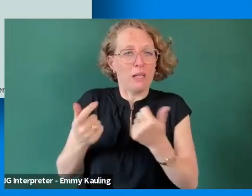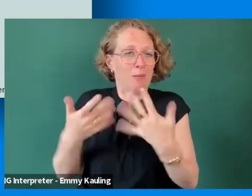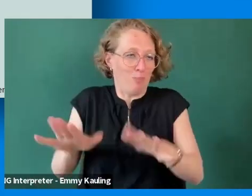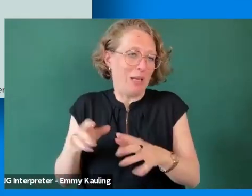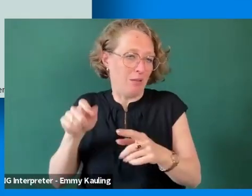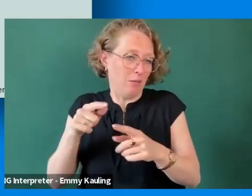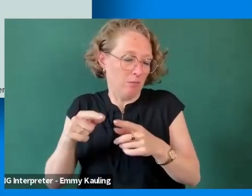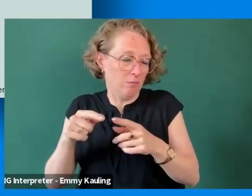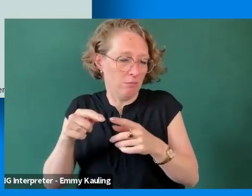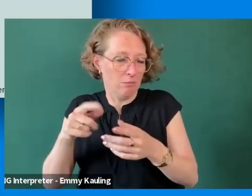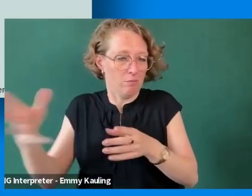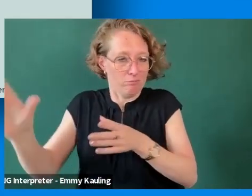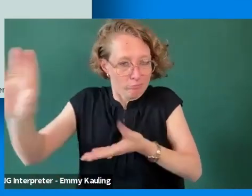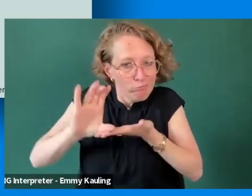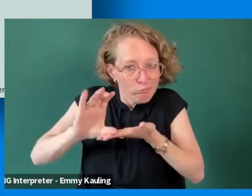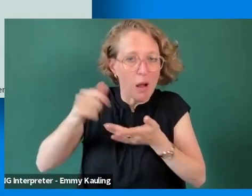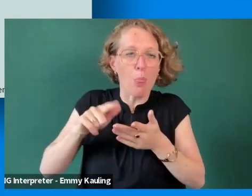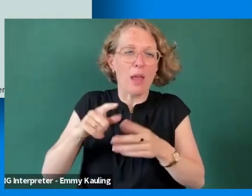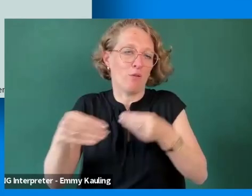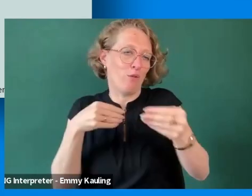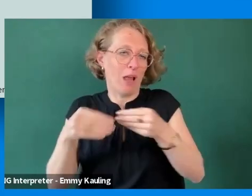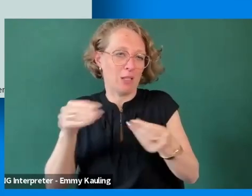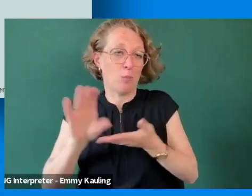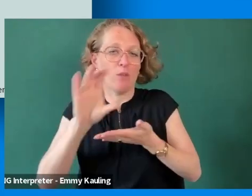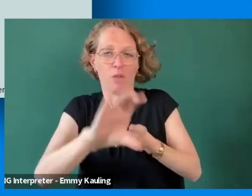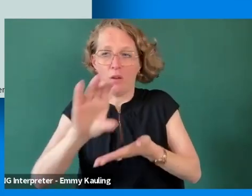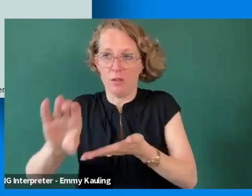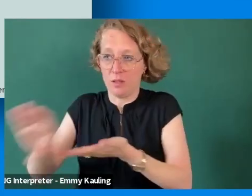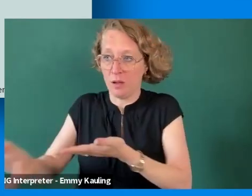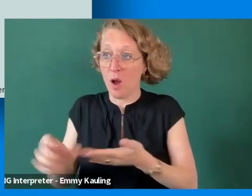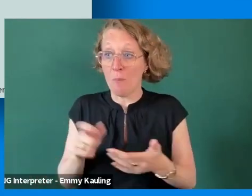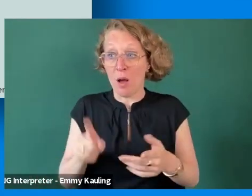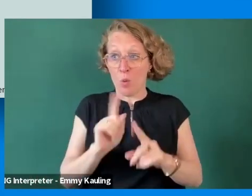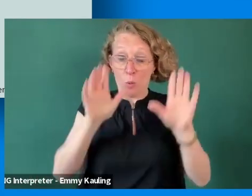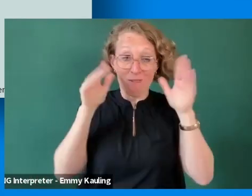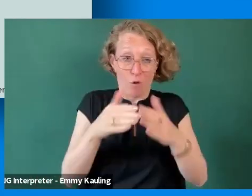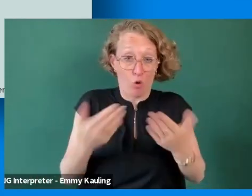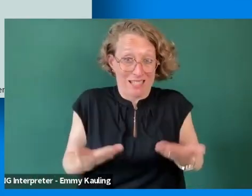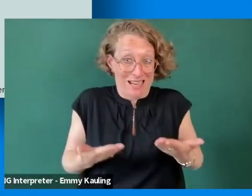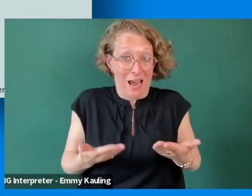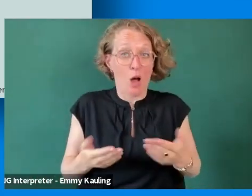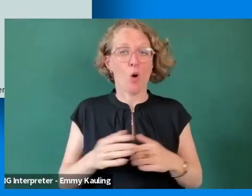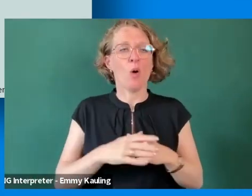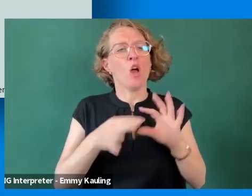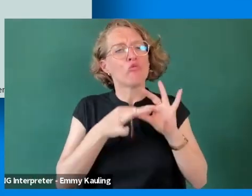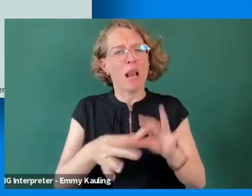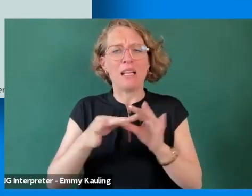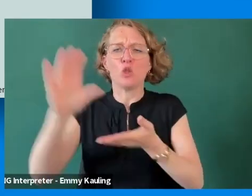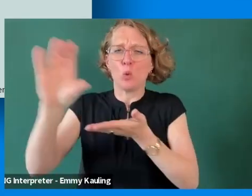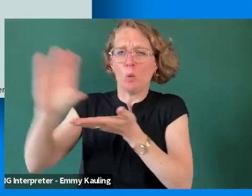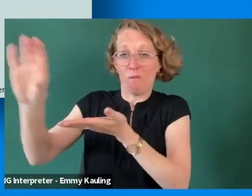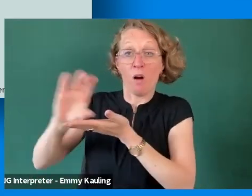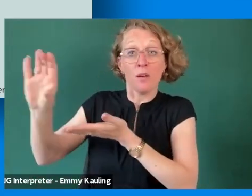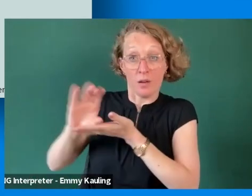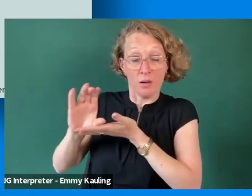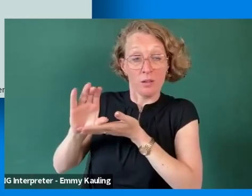so-called flexible funds. But this guide, the one that we're going to spend most time on this afternoon, relates to funders as they go through the process